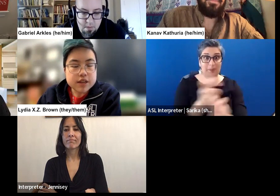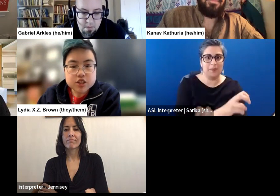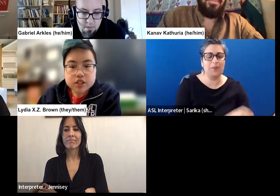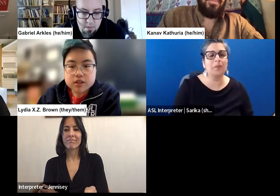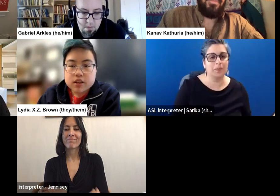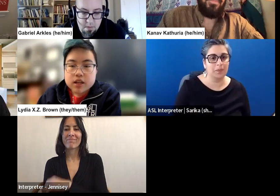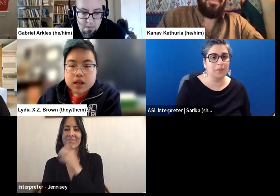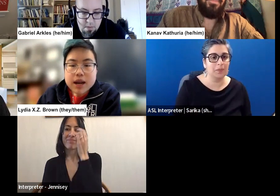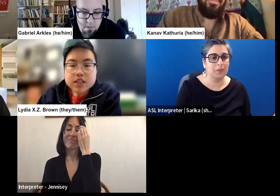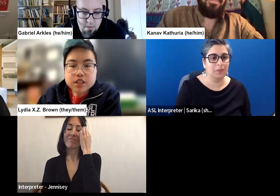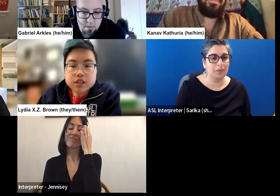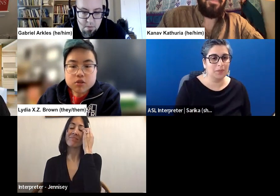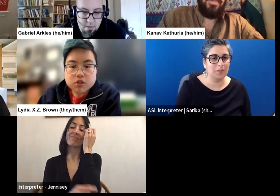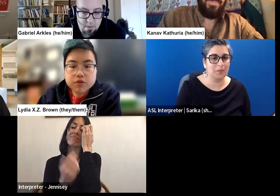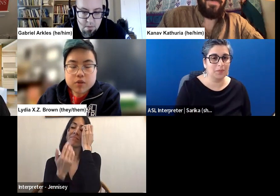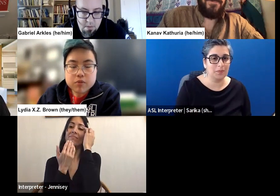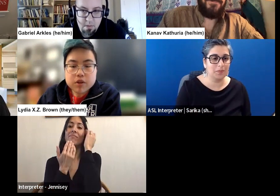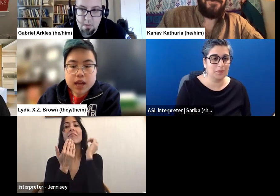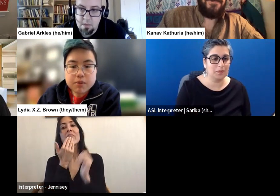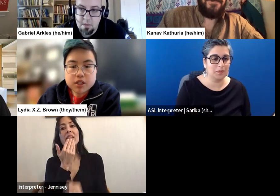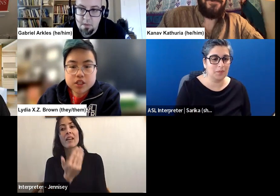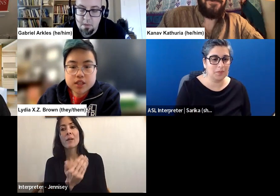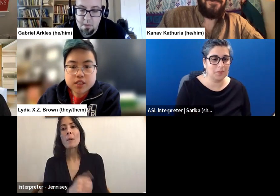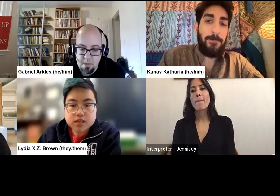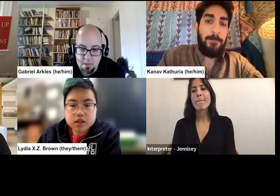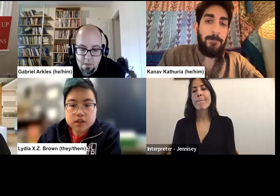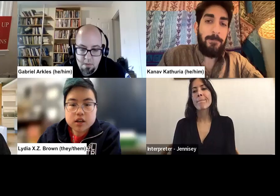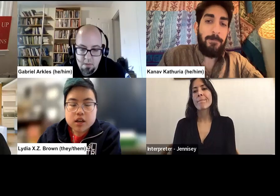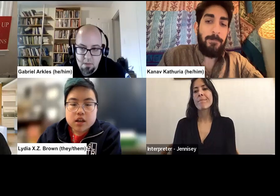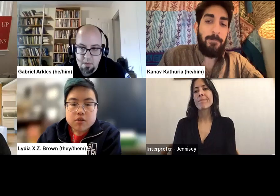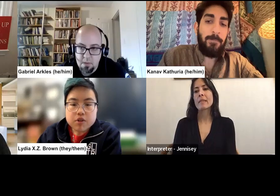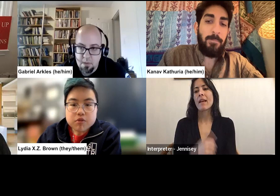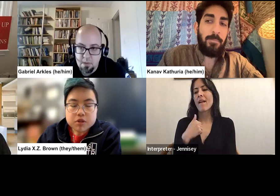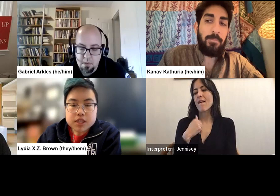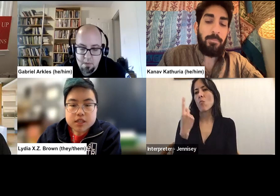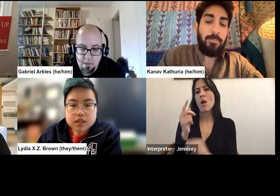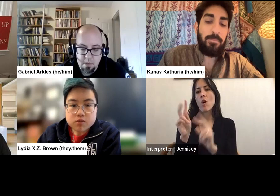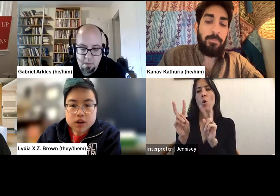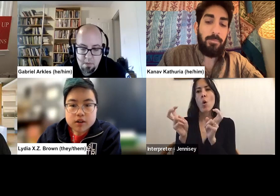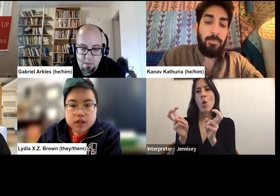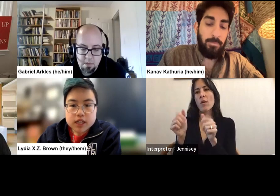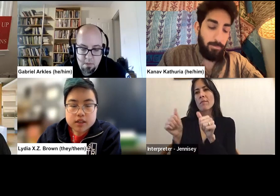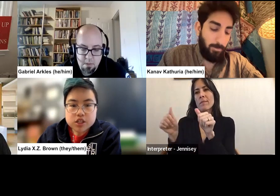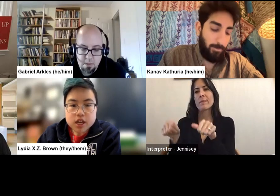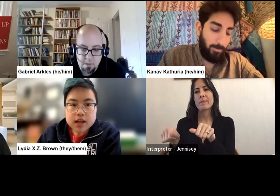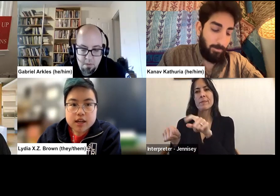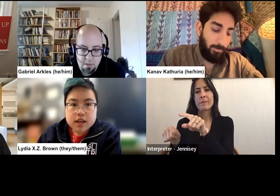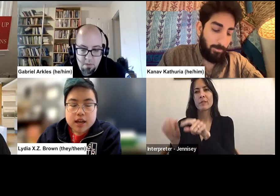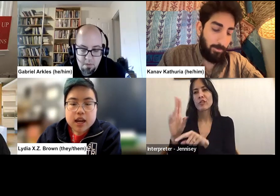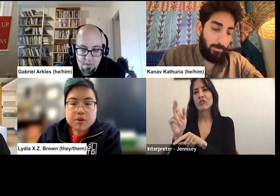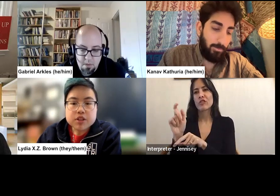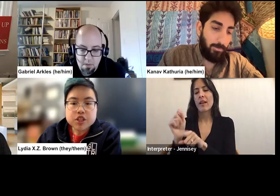Thank you, Andrea. I shared a quote from abolitionist scholar Ruth Wilson Gilmore in the